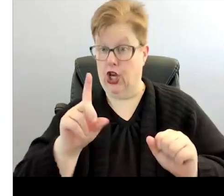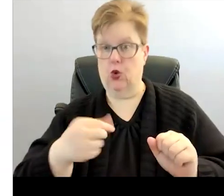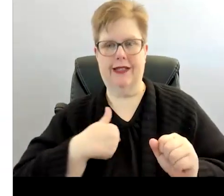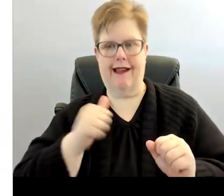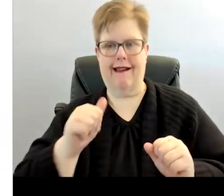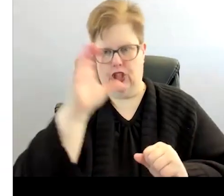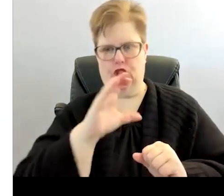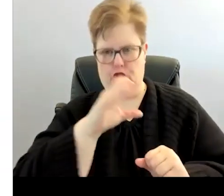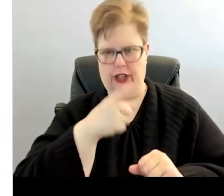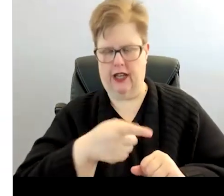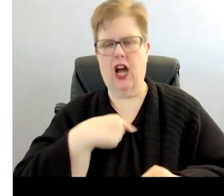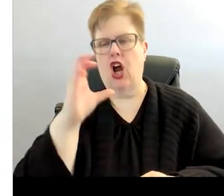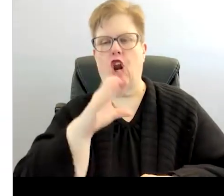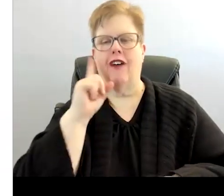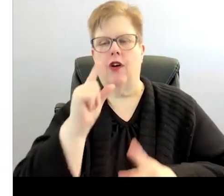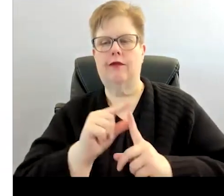for Melissa.